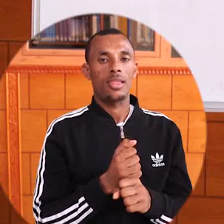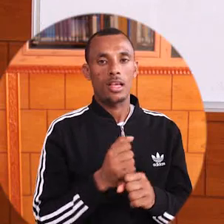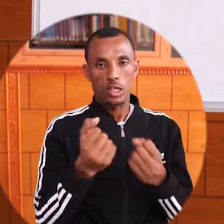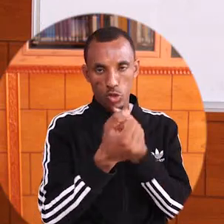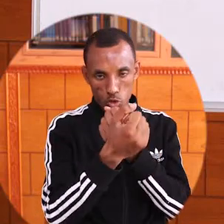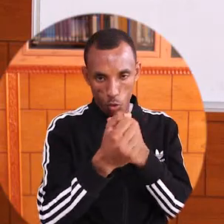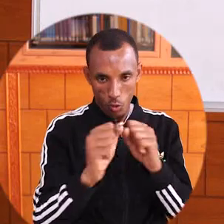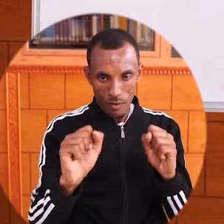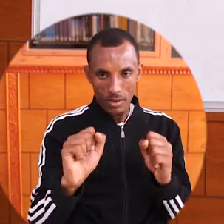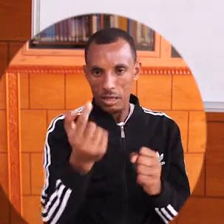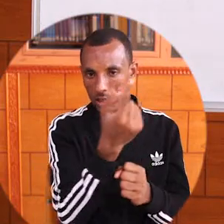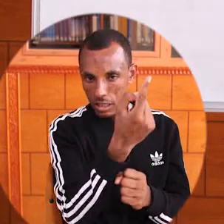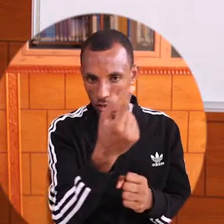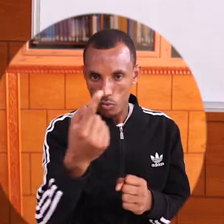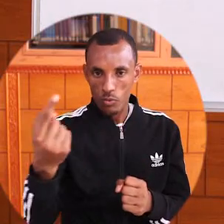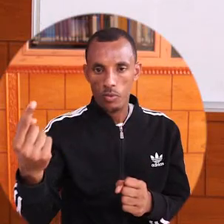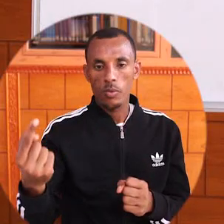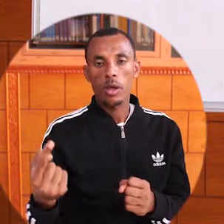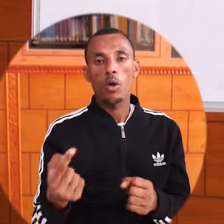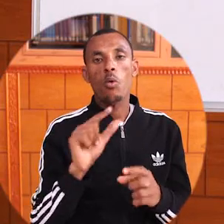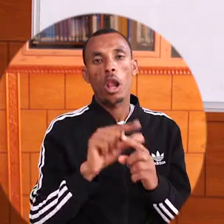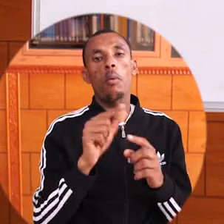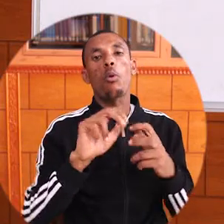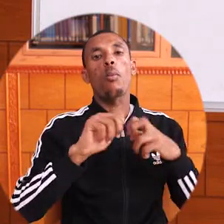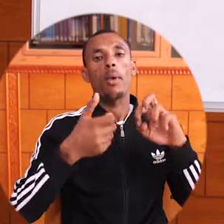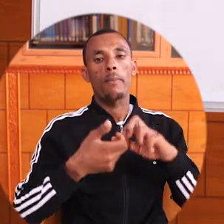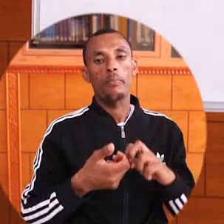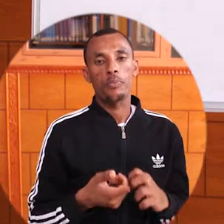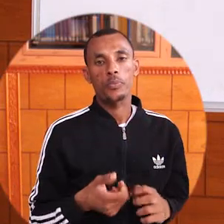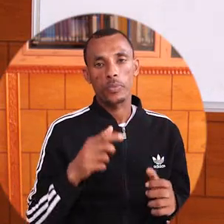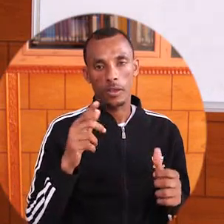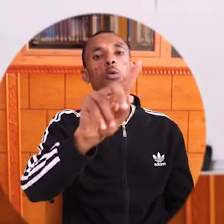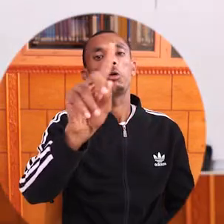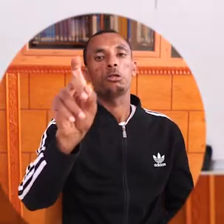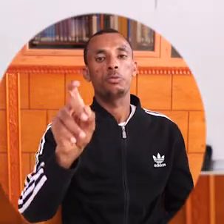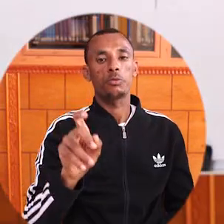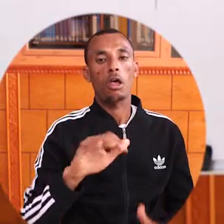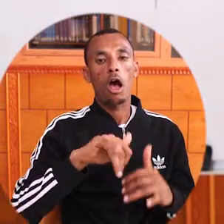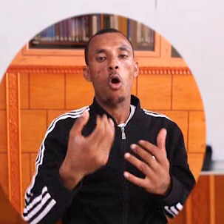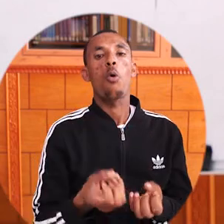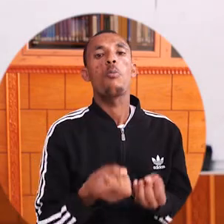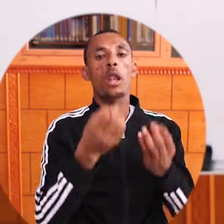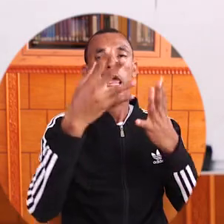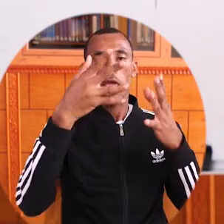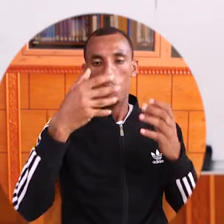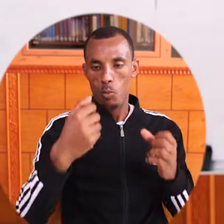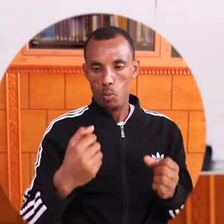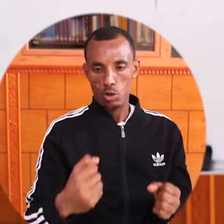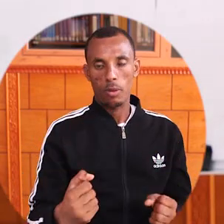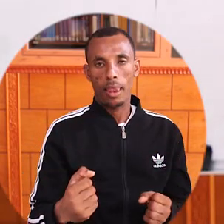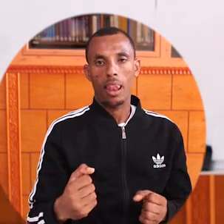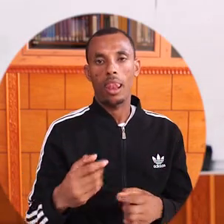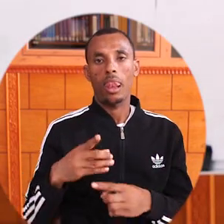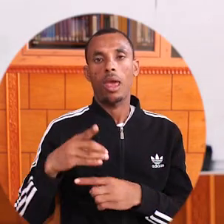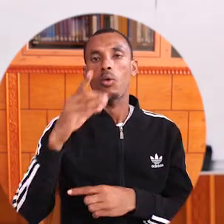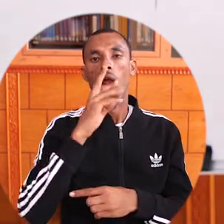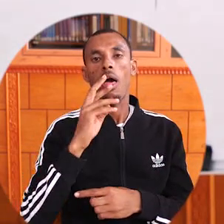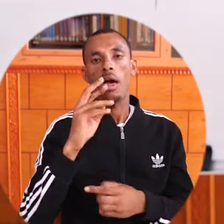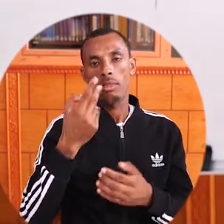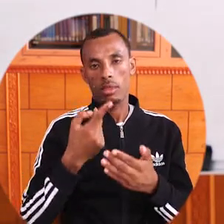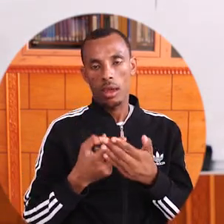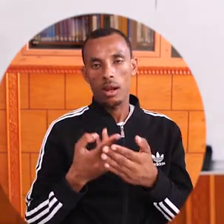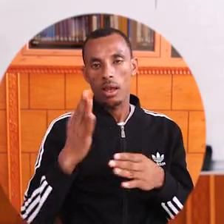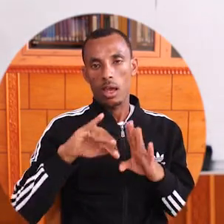Solve each of the following word problem. First question, how many possible diagonal are there in